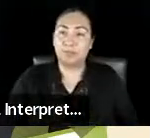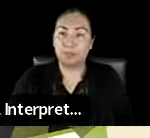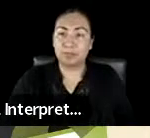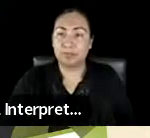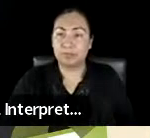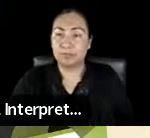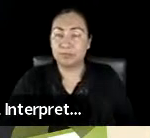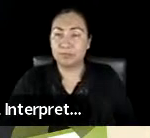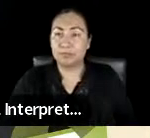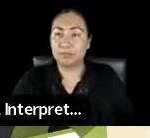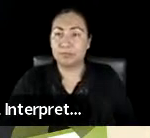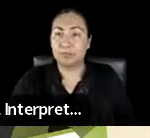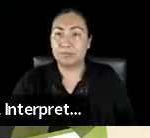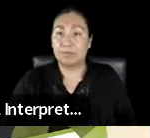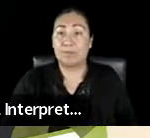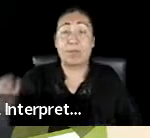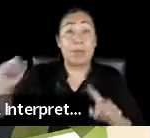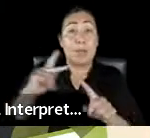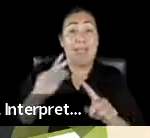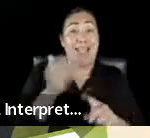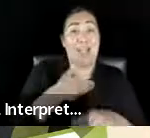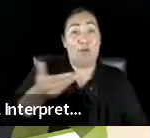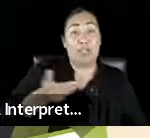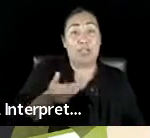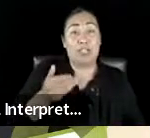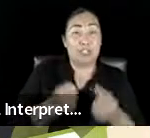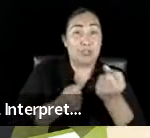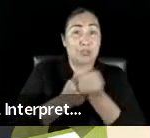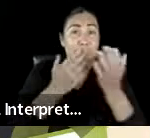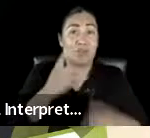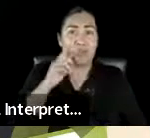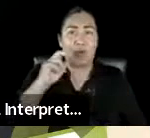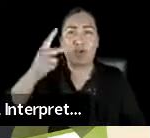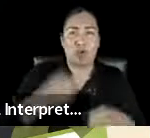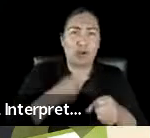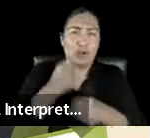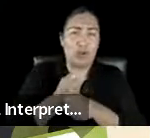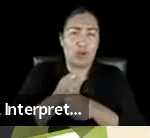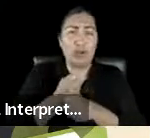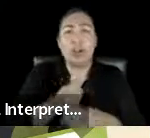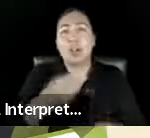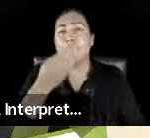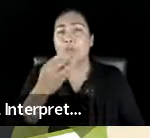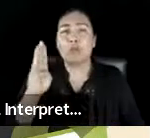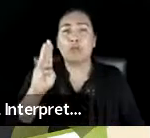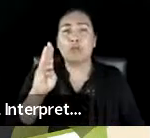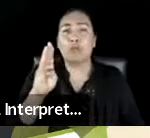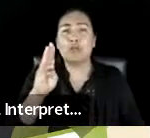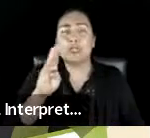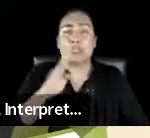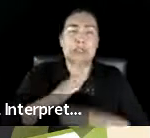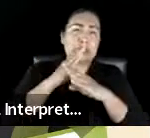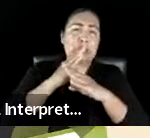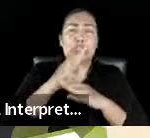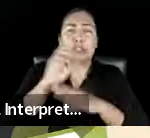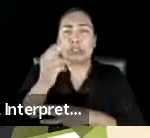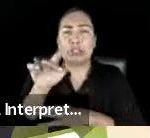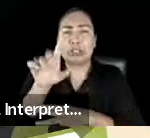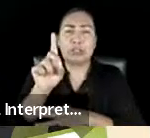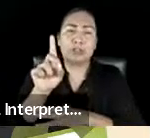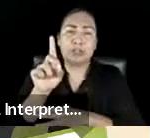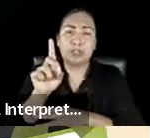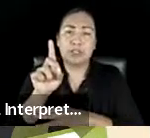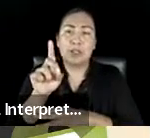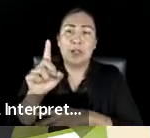And returning as our guest sponsor is for the third year in a row is Blue Shield of California's Blue Sky Youth Mental Health